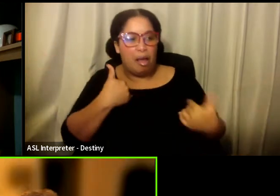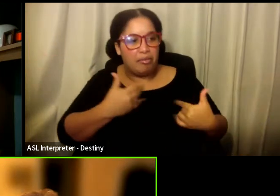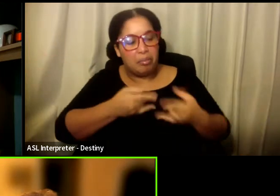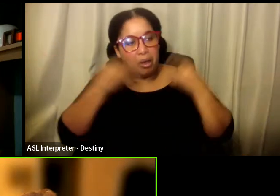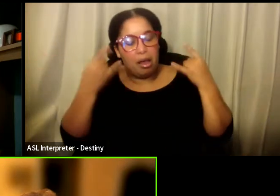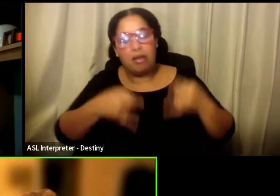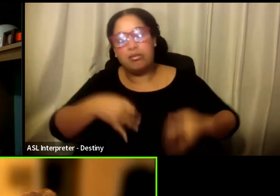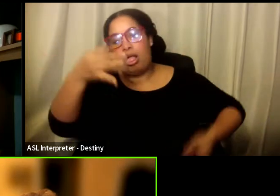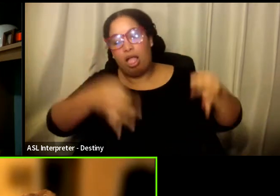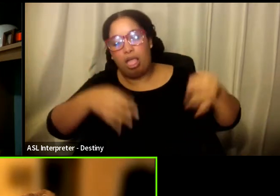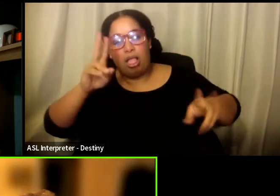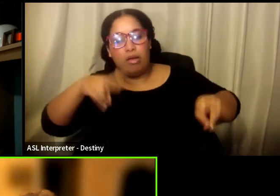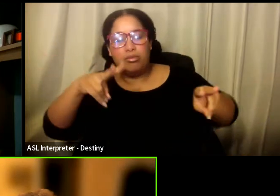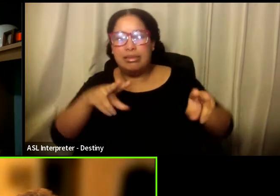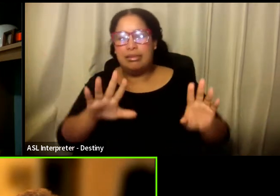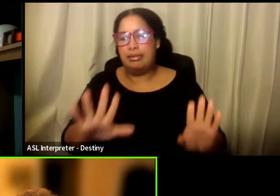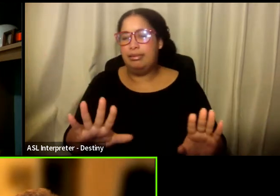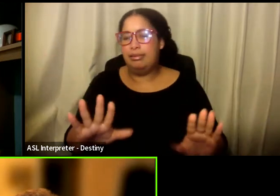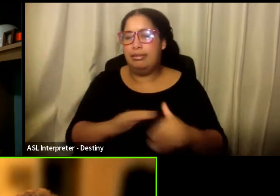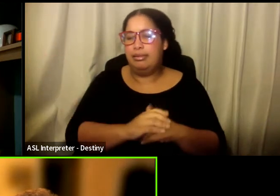So I just think,